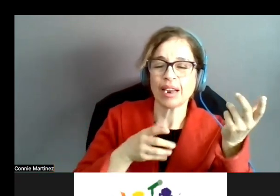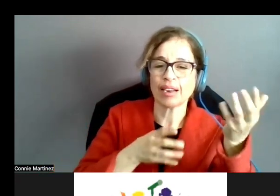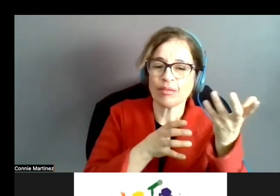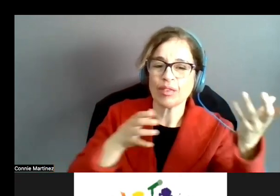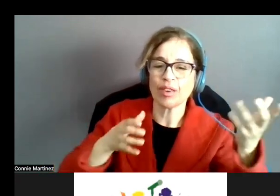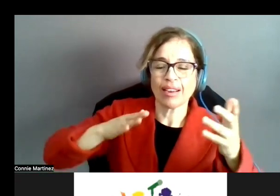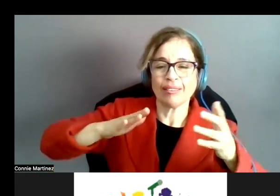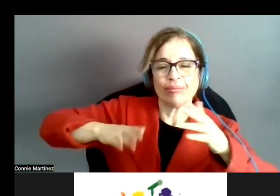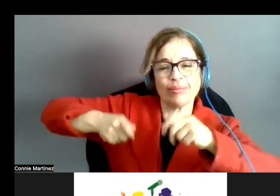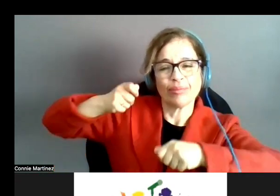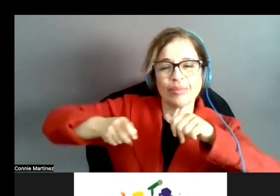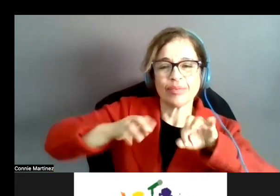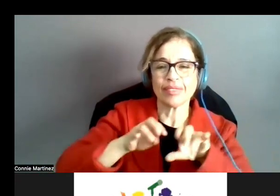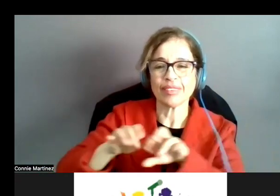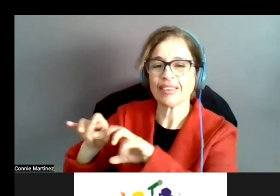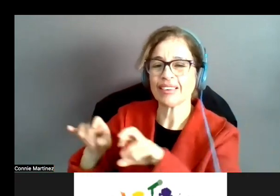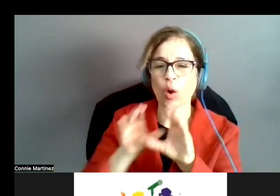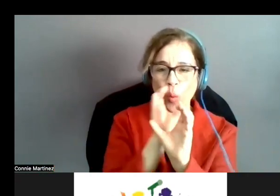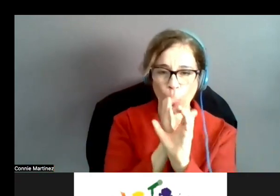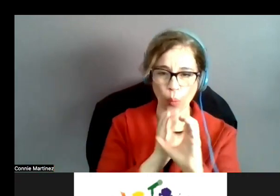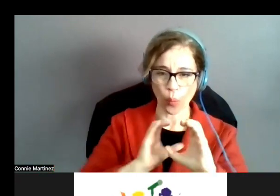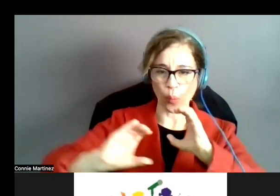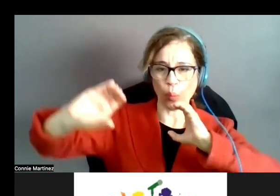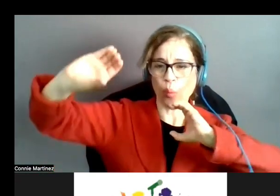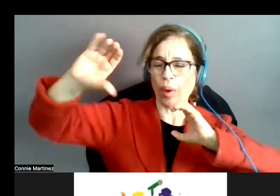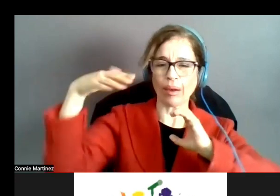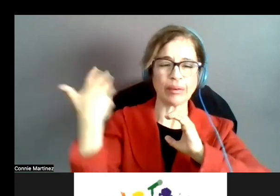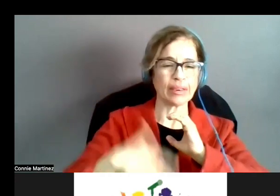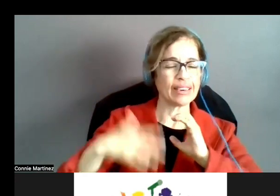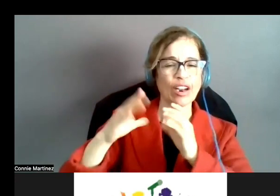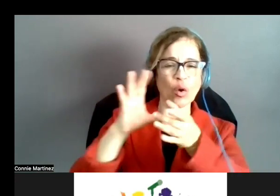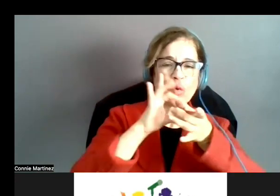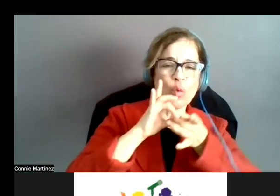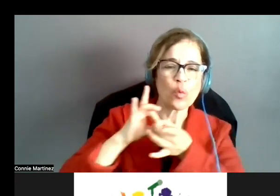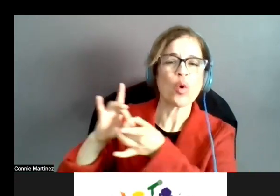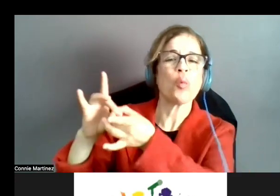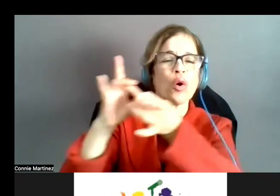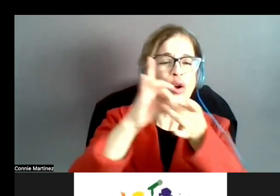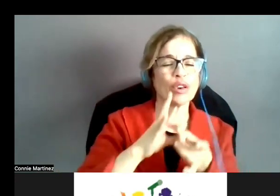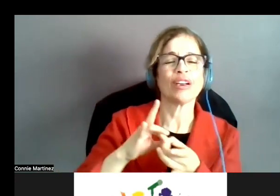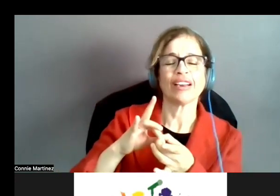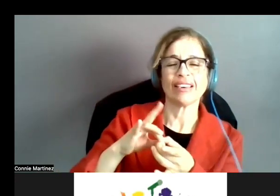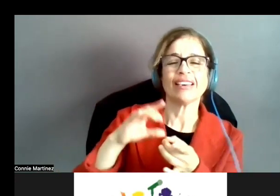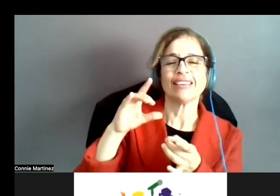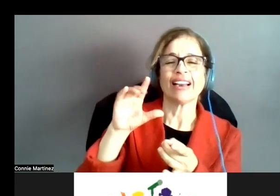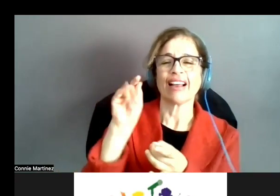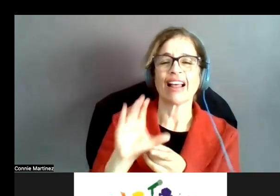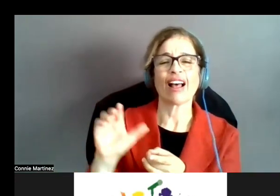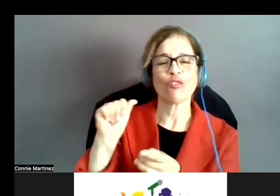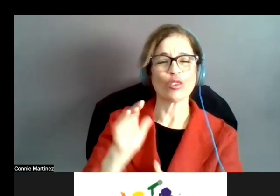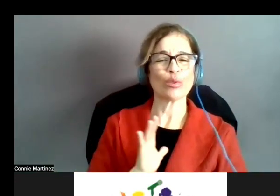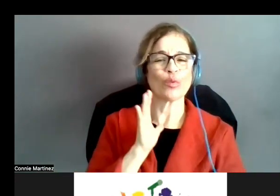drum sets, keyboards, horns, they have been incorporated into this Blocos Afro style,